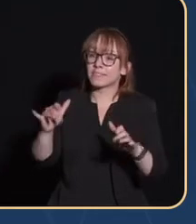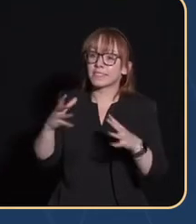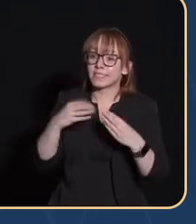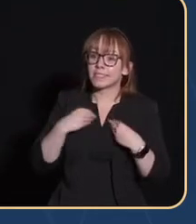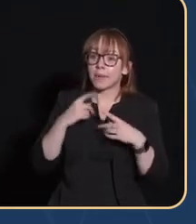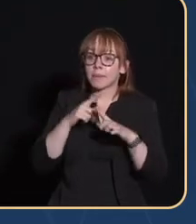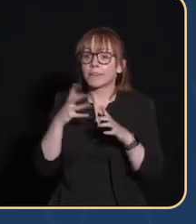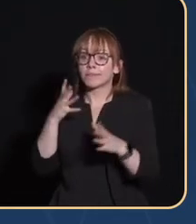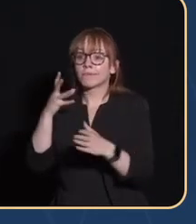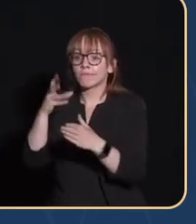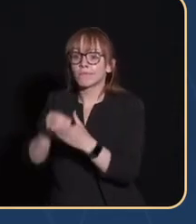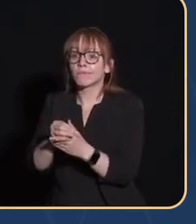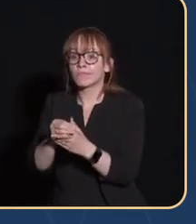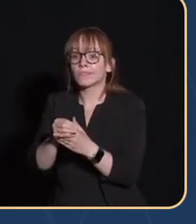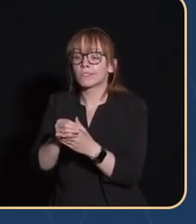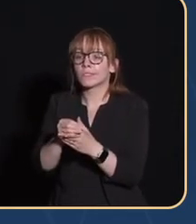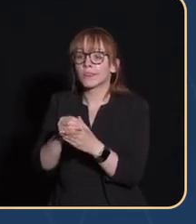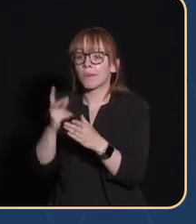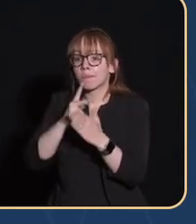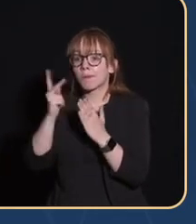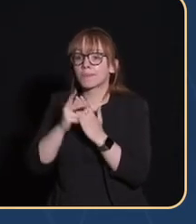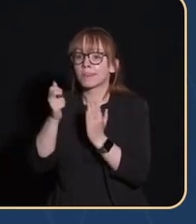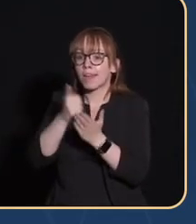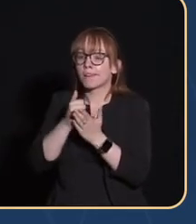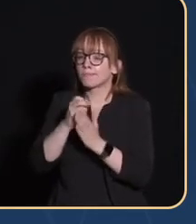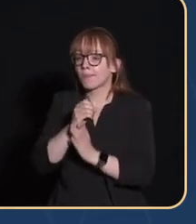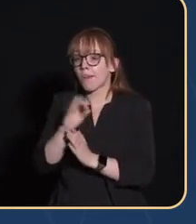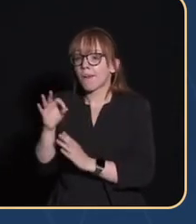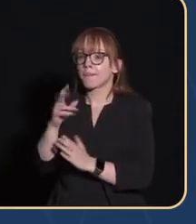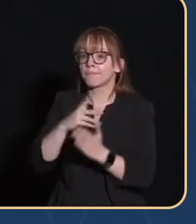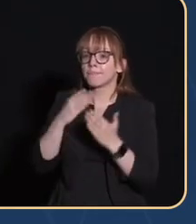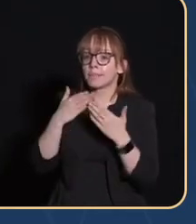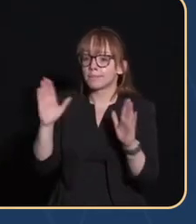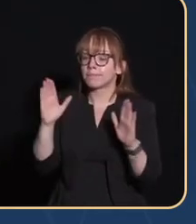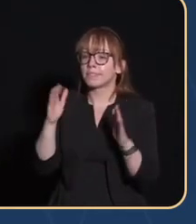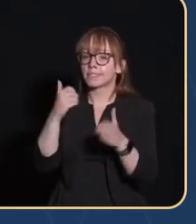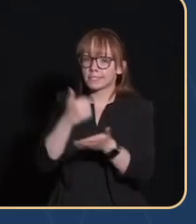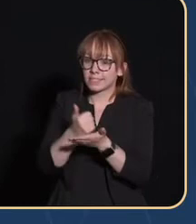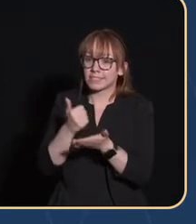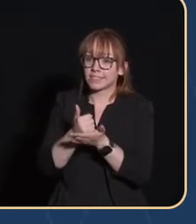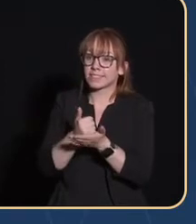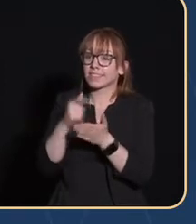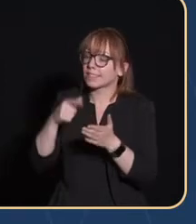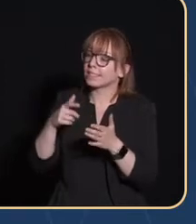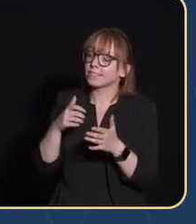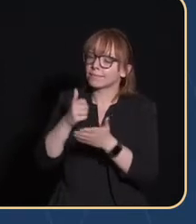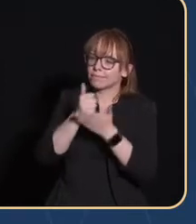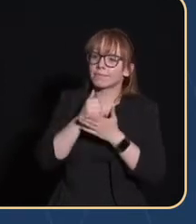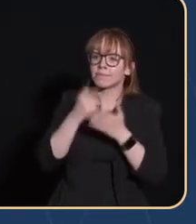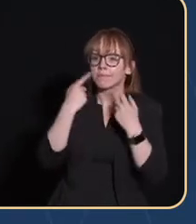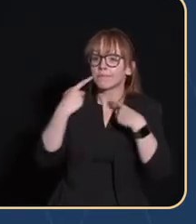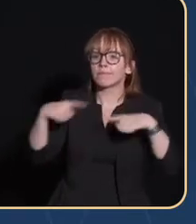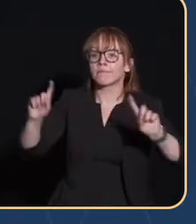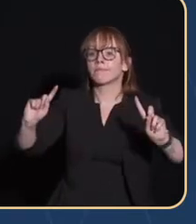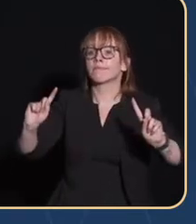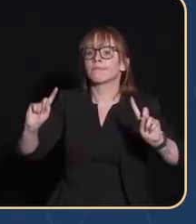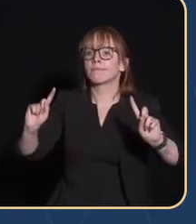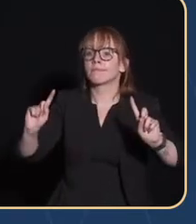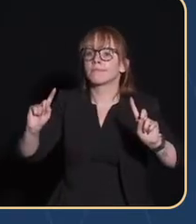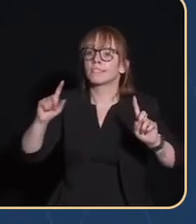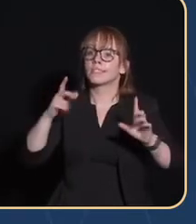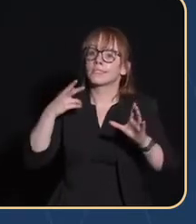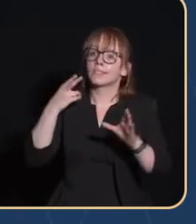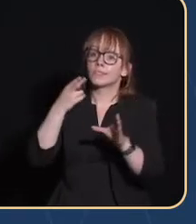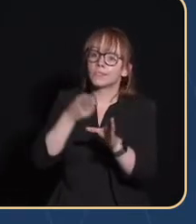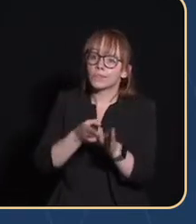off of public assistance. This began my journey back to college and a better life. I joined a program at the